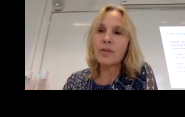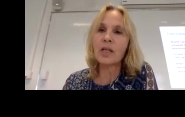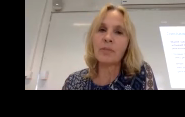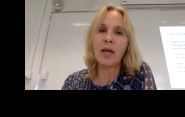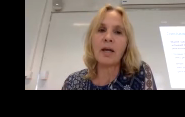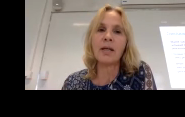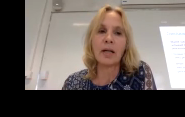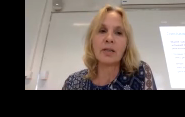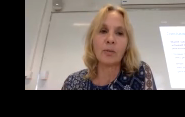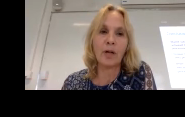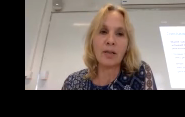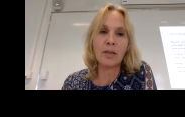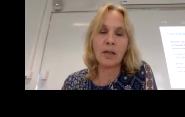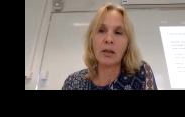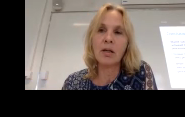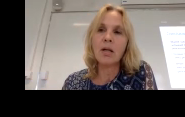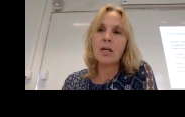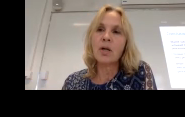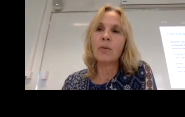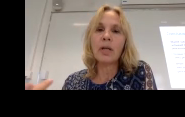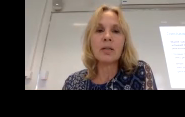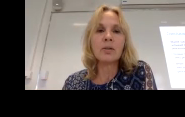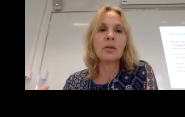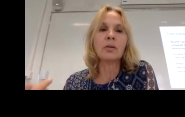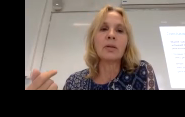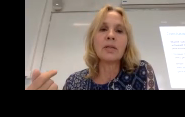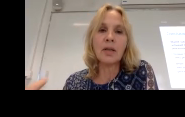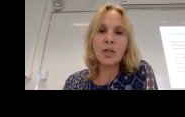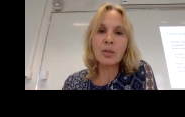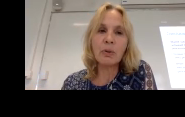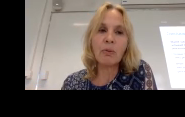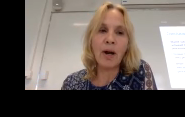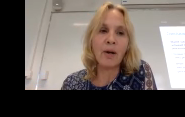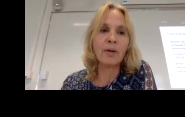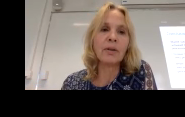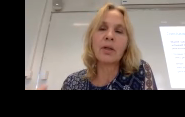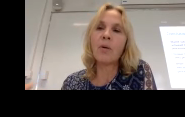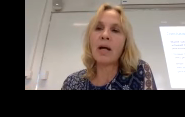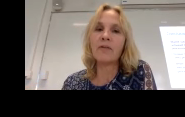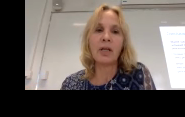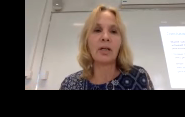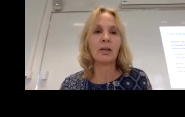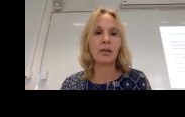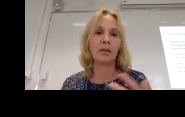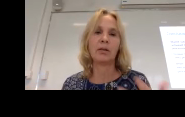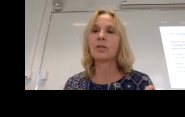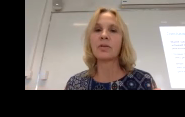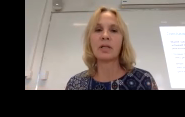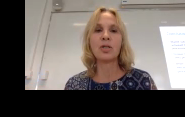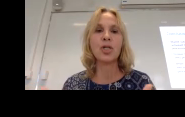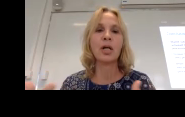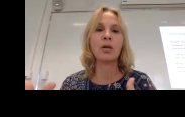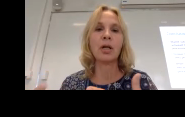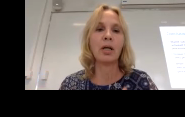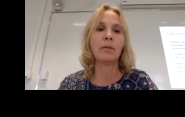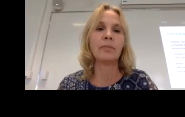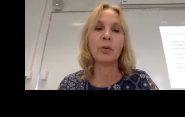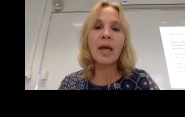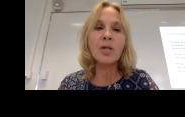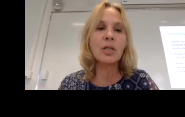the roles that they play in lexical processing. So when lexical selection is required, co-activated lexical signs that